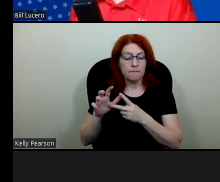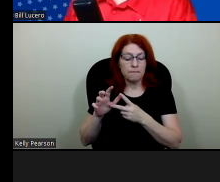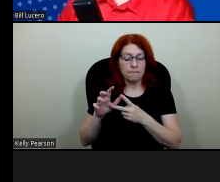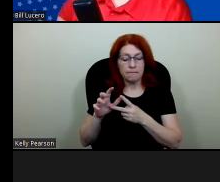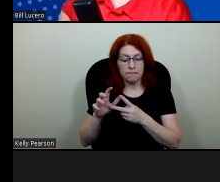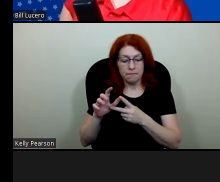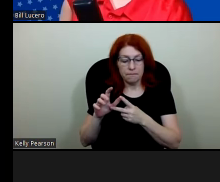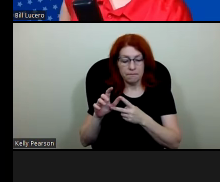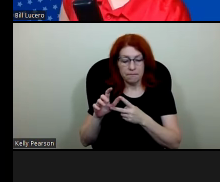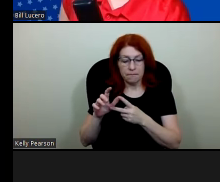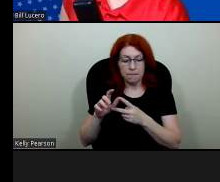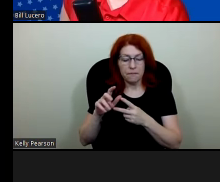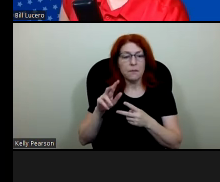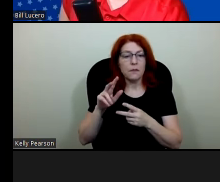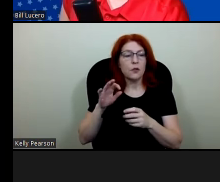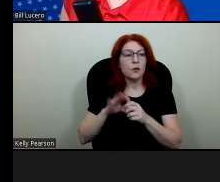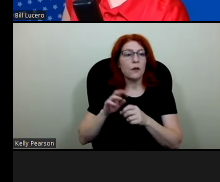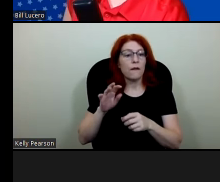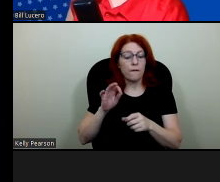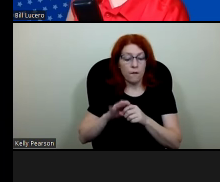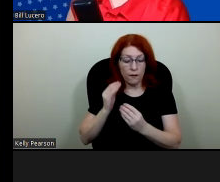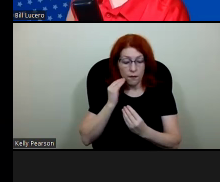and we have 200 in vote information.